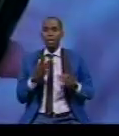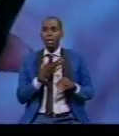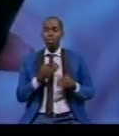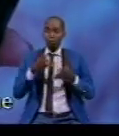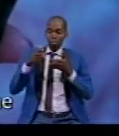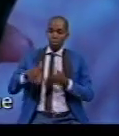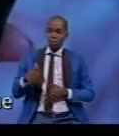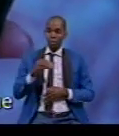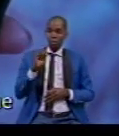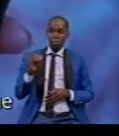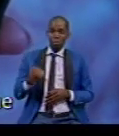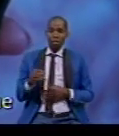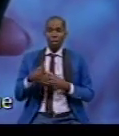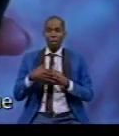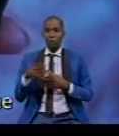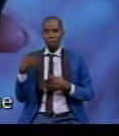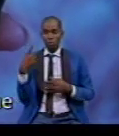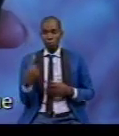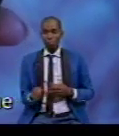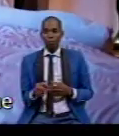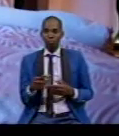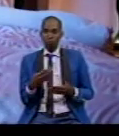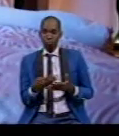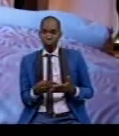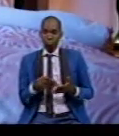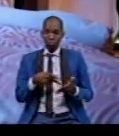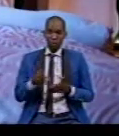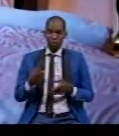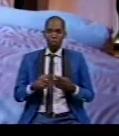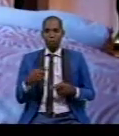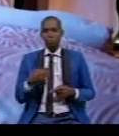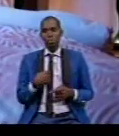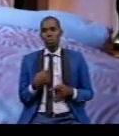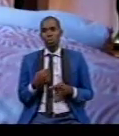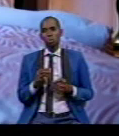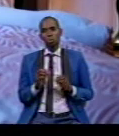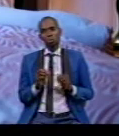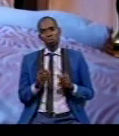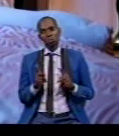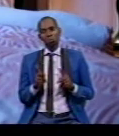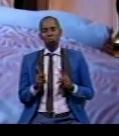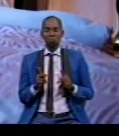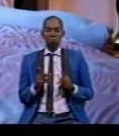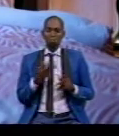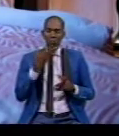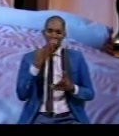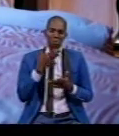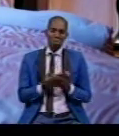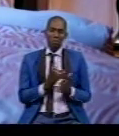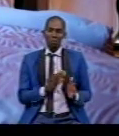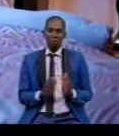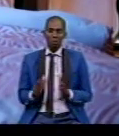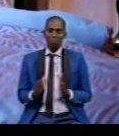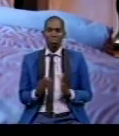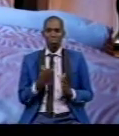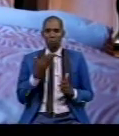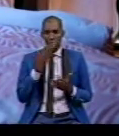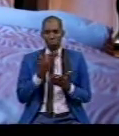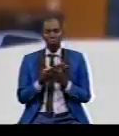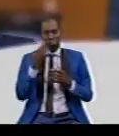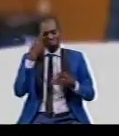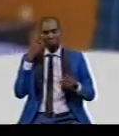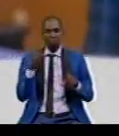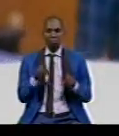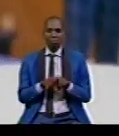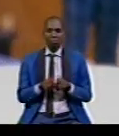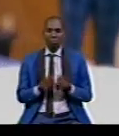doesn't give us the go ahead to keep on sinning. He came so that he will